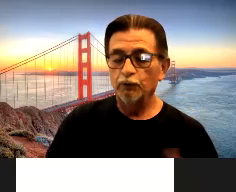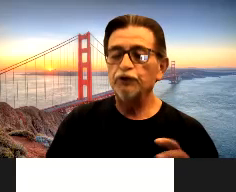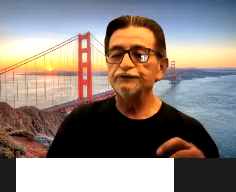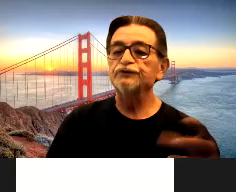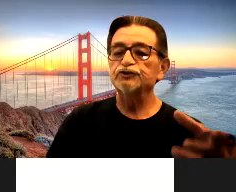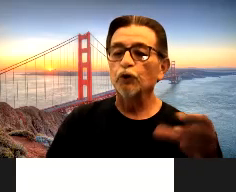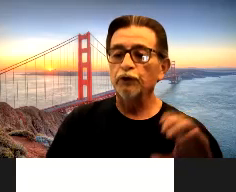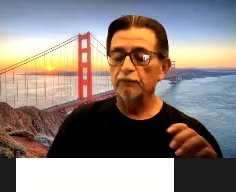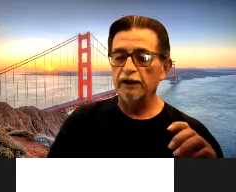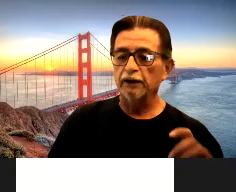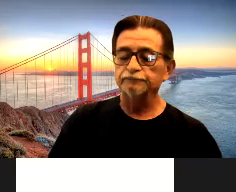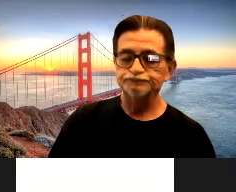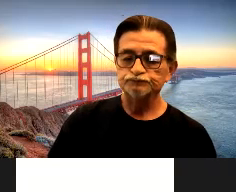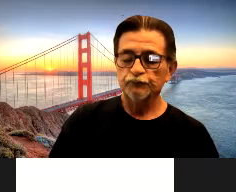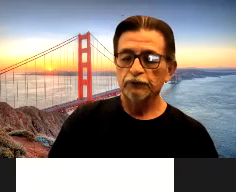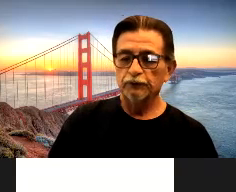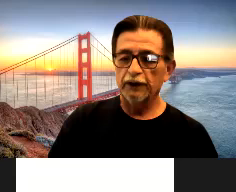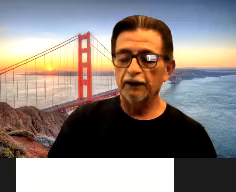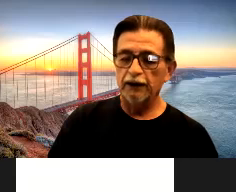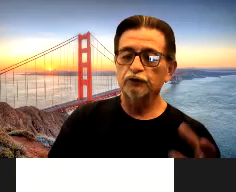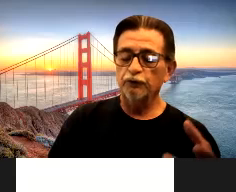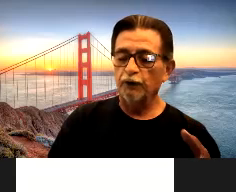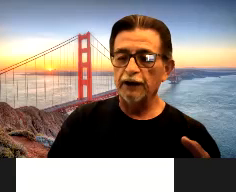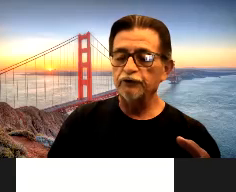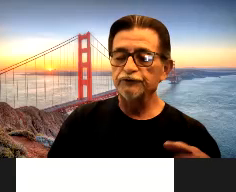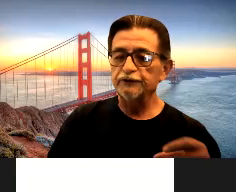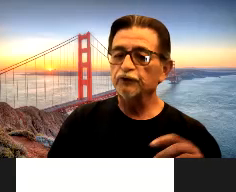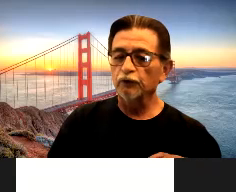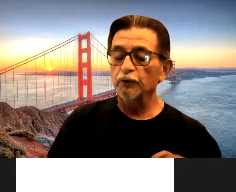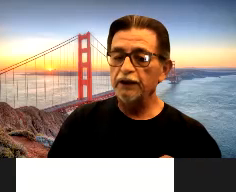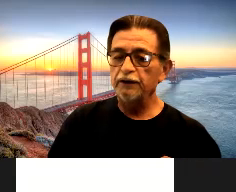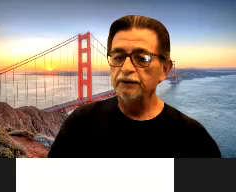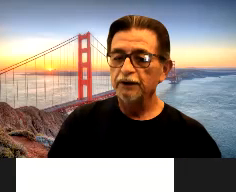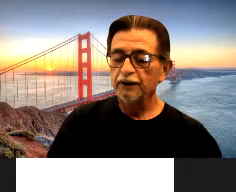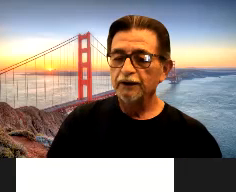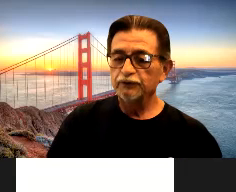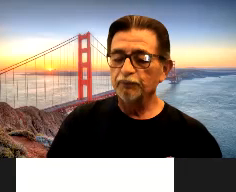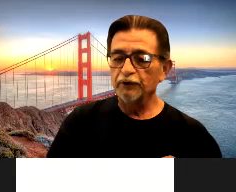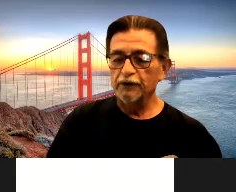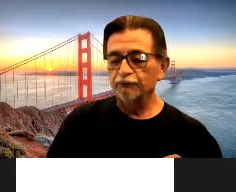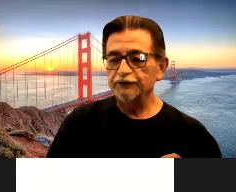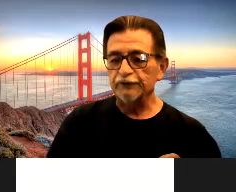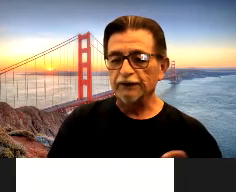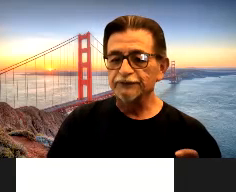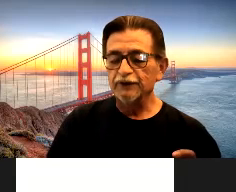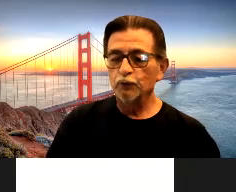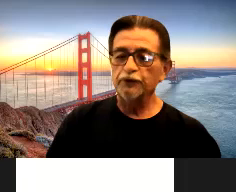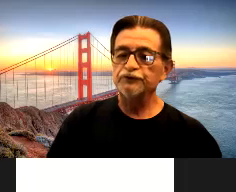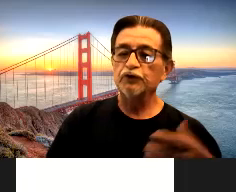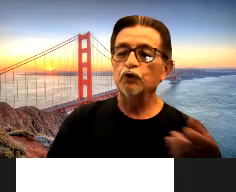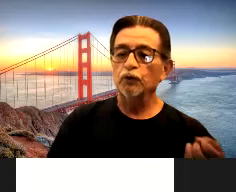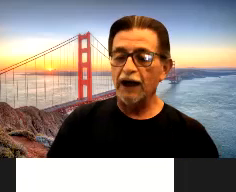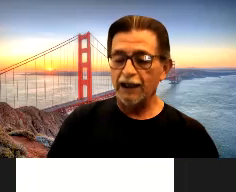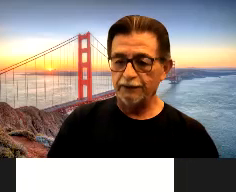metal, we're using sodium ion. Okay, and we're not using chlorine to put in our French fries,